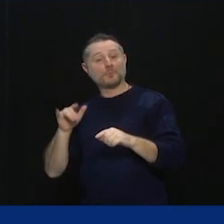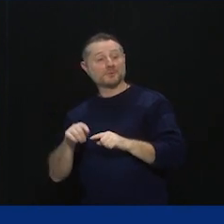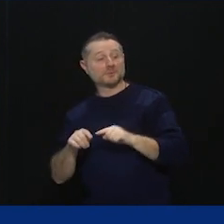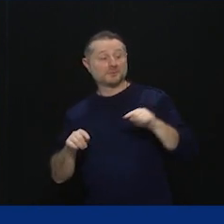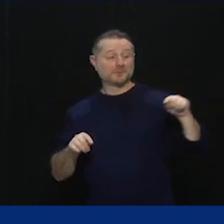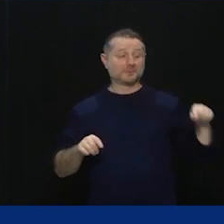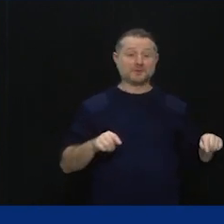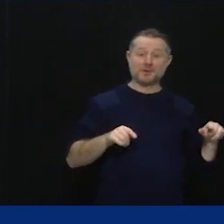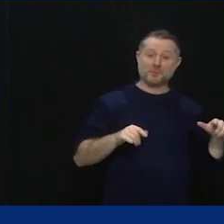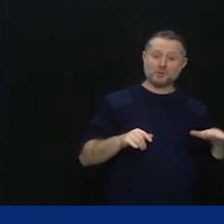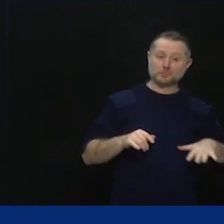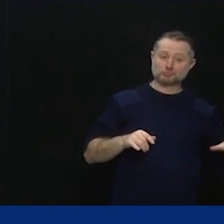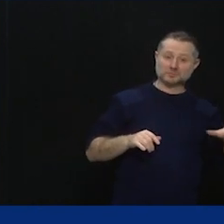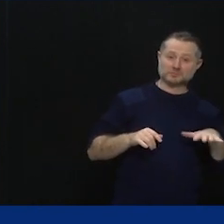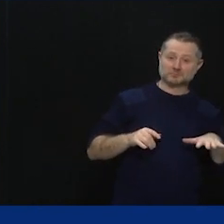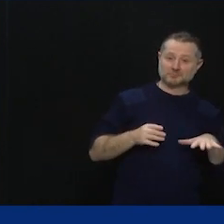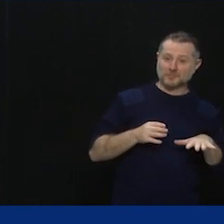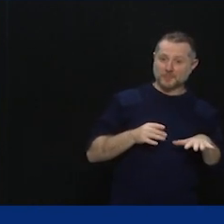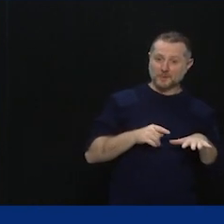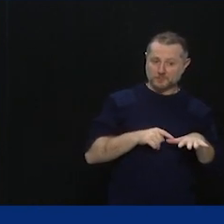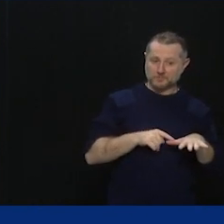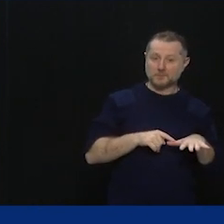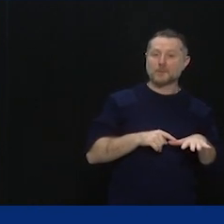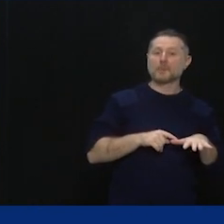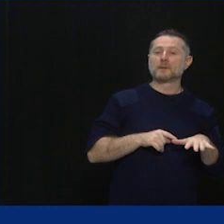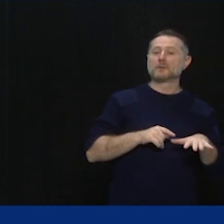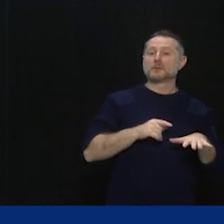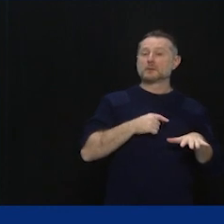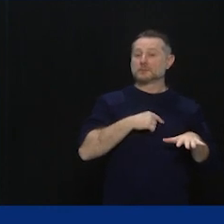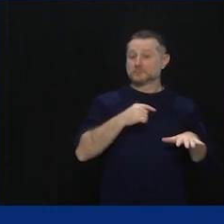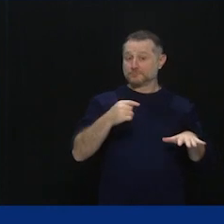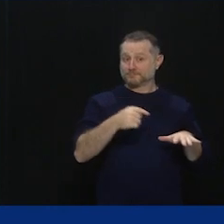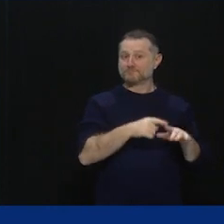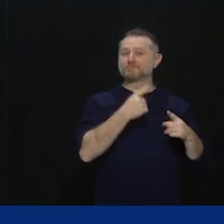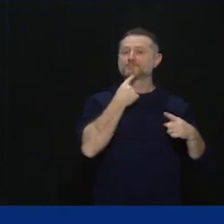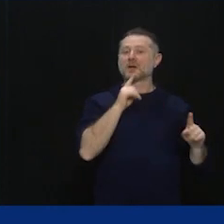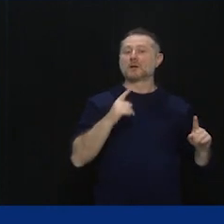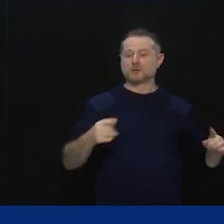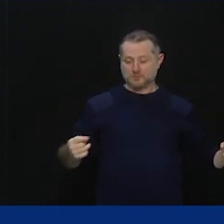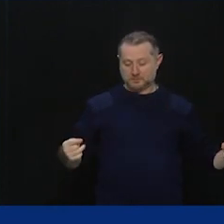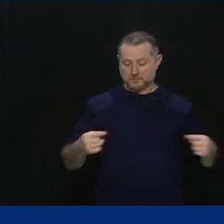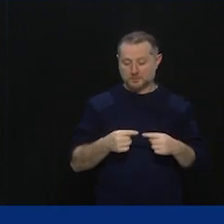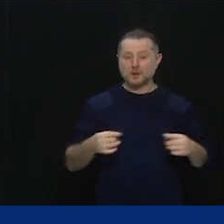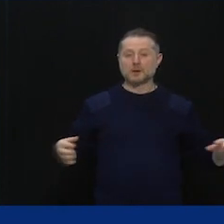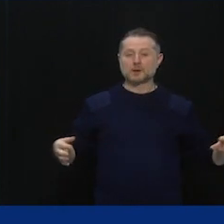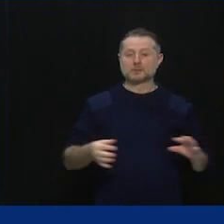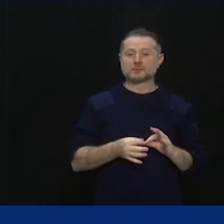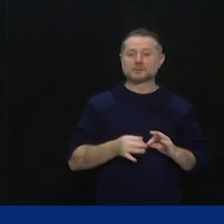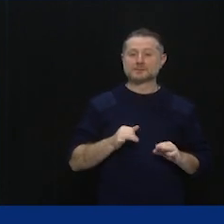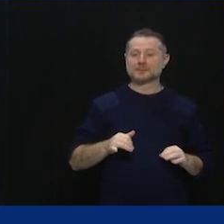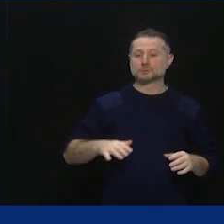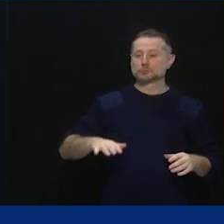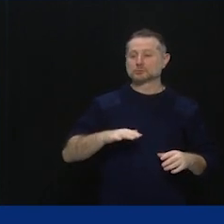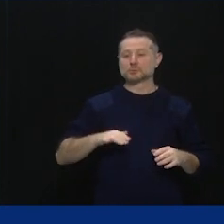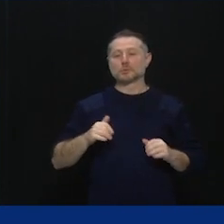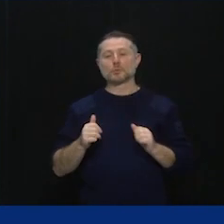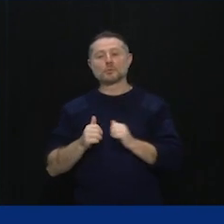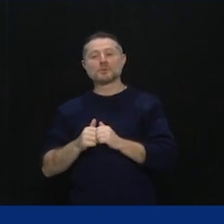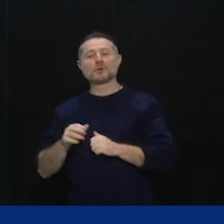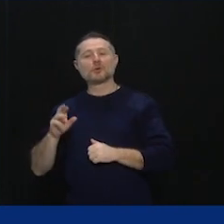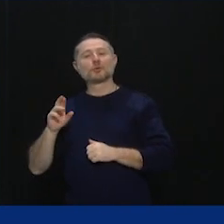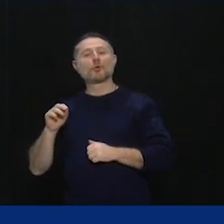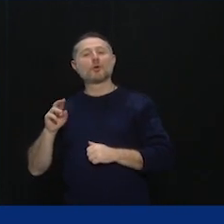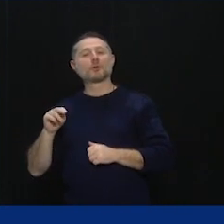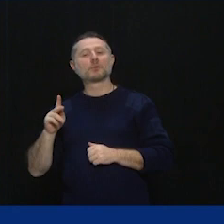airport, working to effectively connect this site and Ronkonkoma South to that airport will